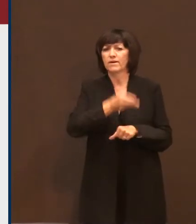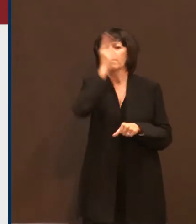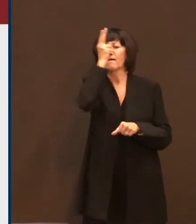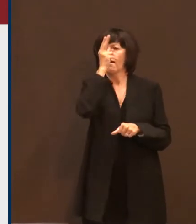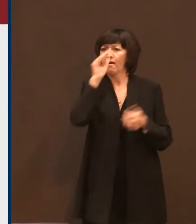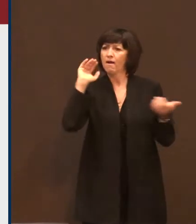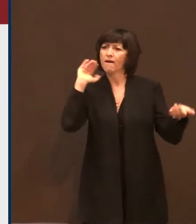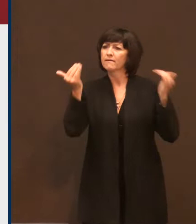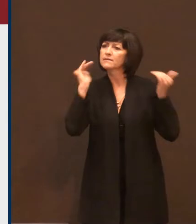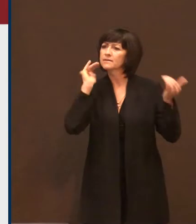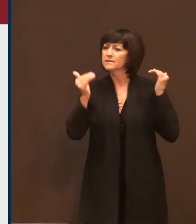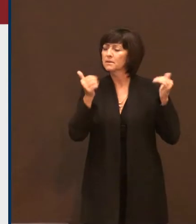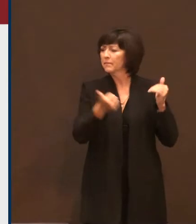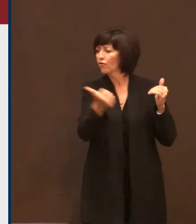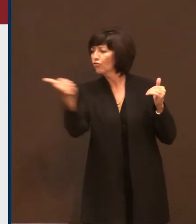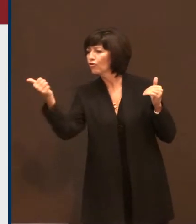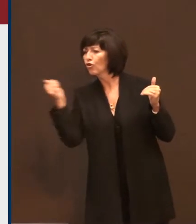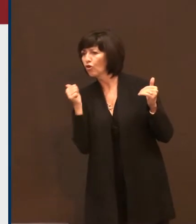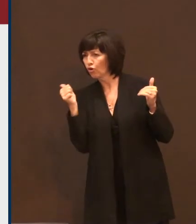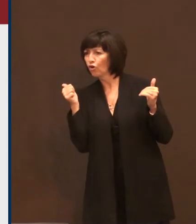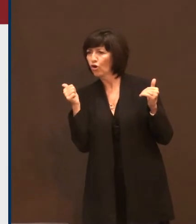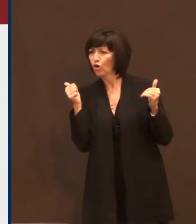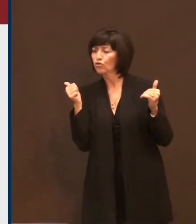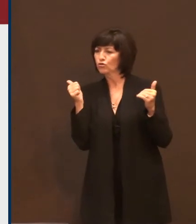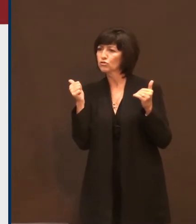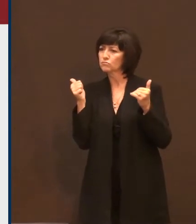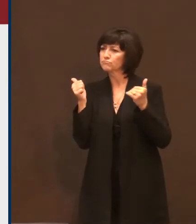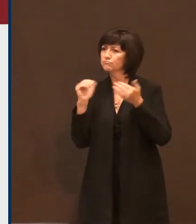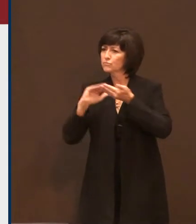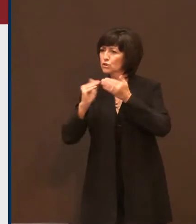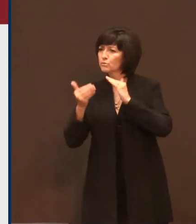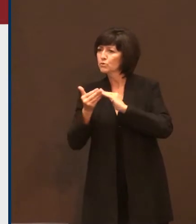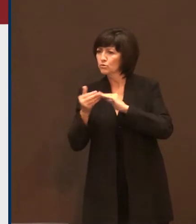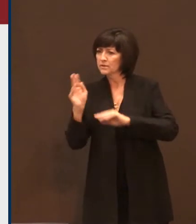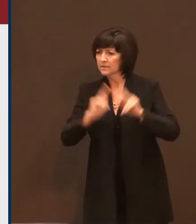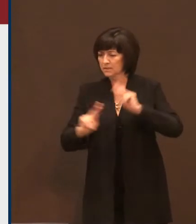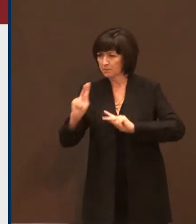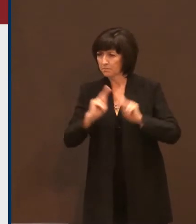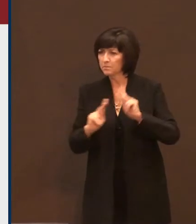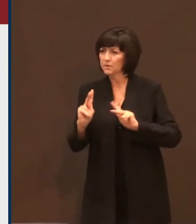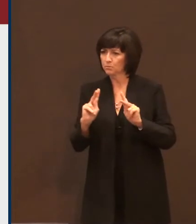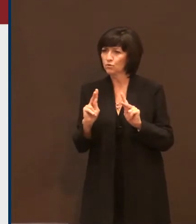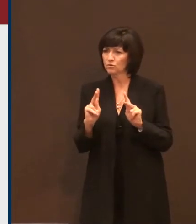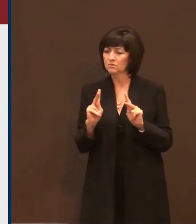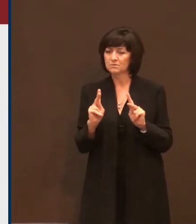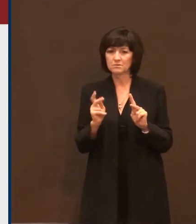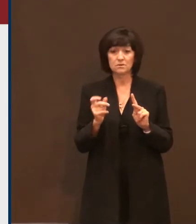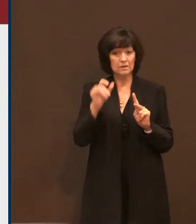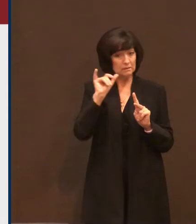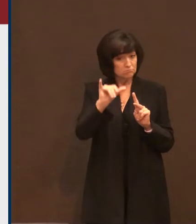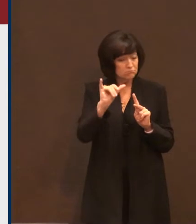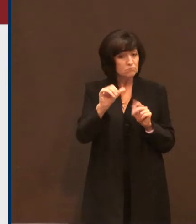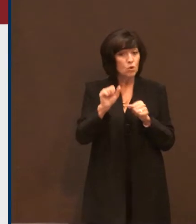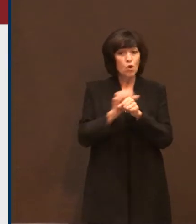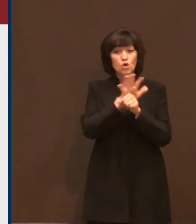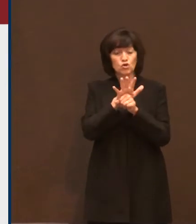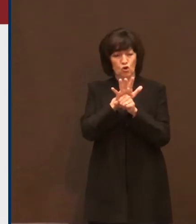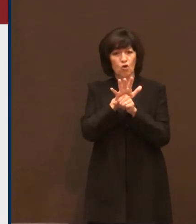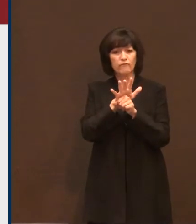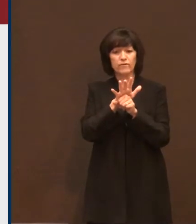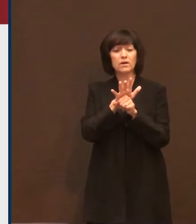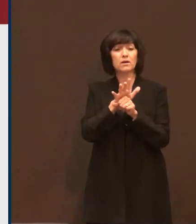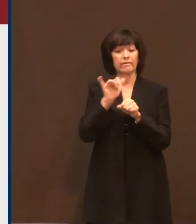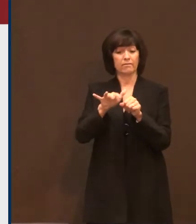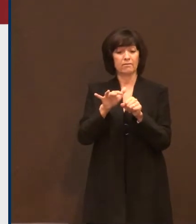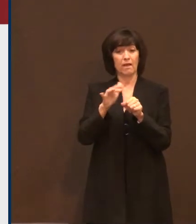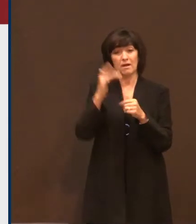which includes, the economic impact of this pandemic certainly has been devastating to many communities. But we also